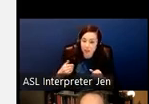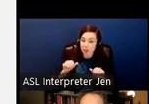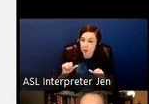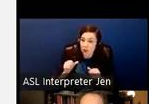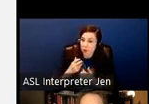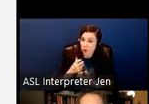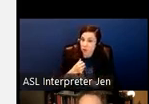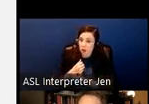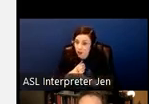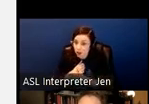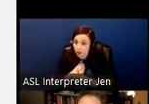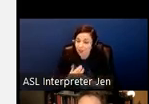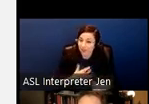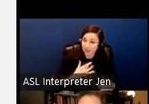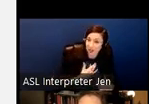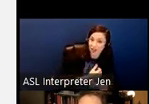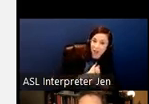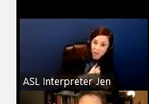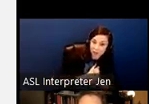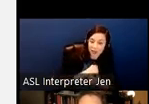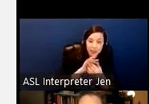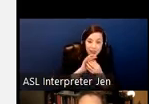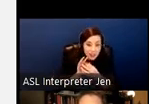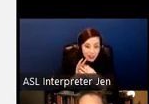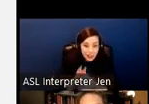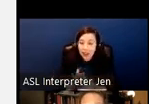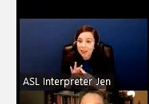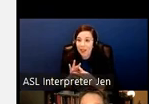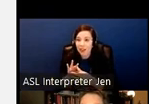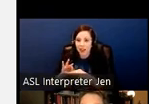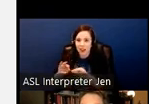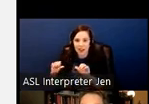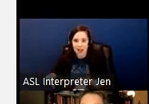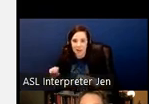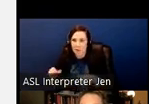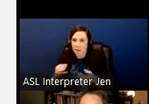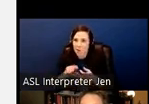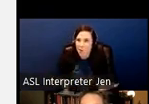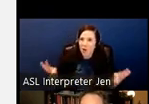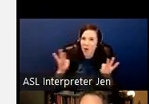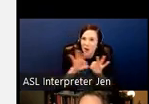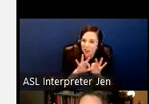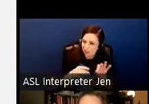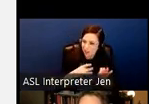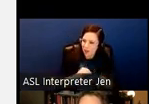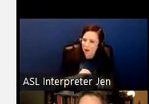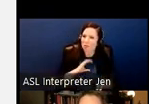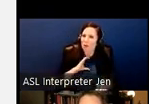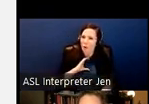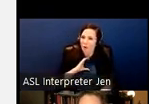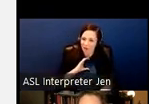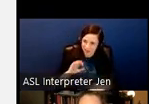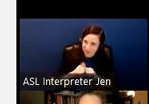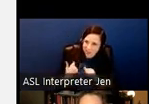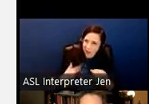lovable, connected, capable, worthy, and whole. And that's how we come into the world. And